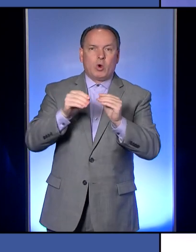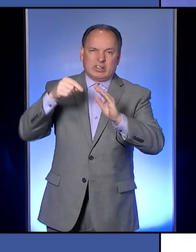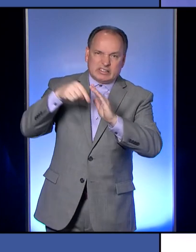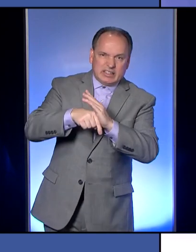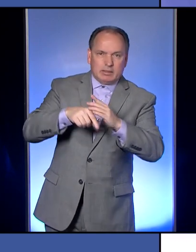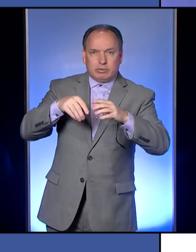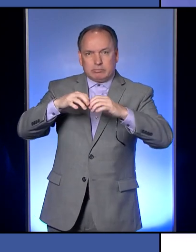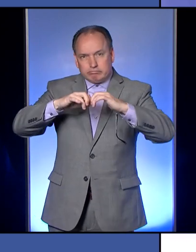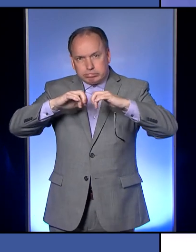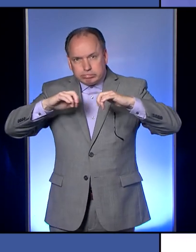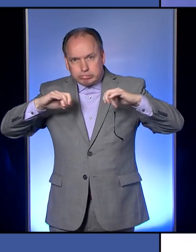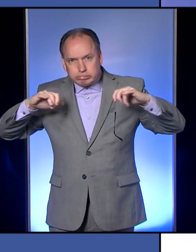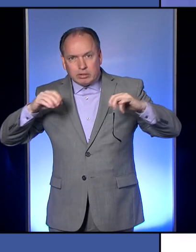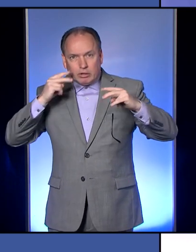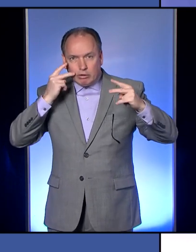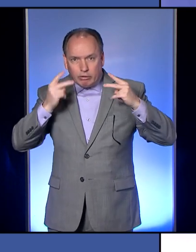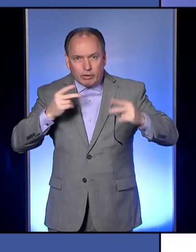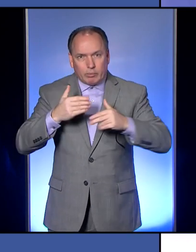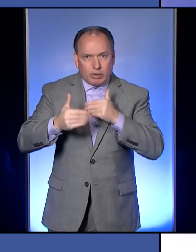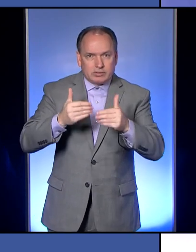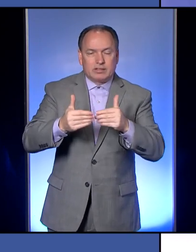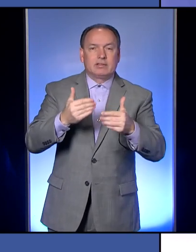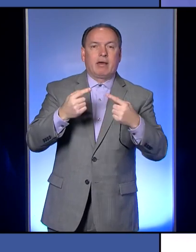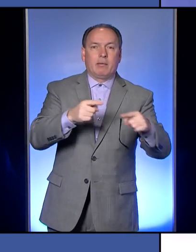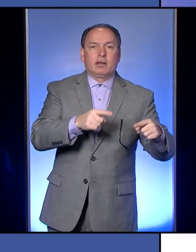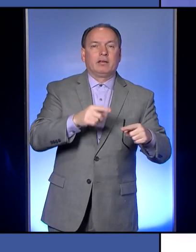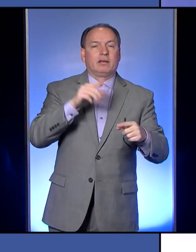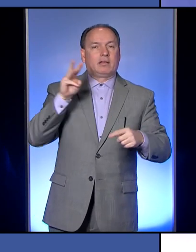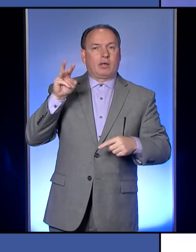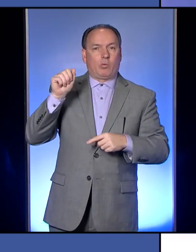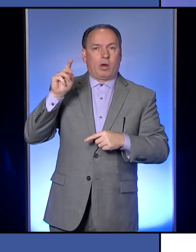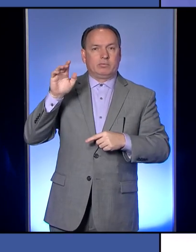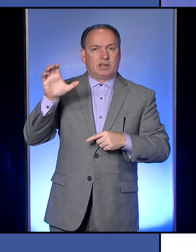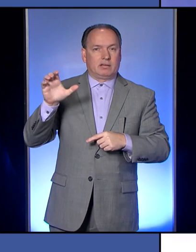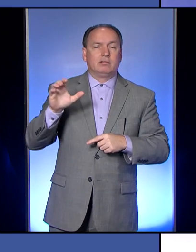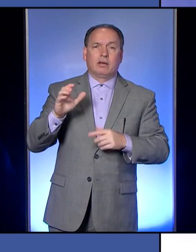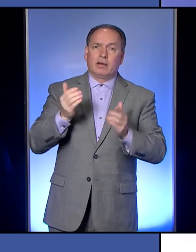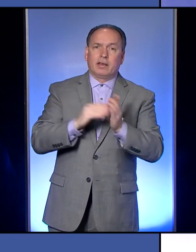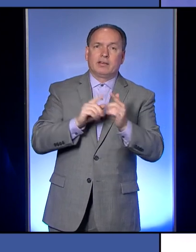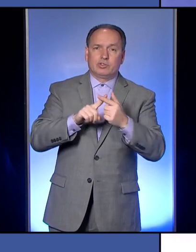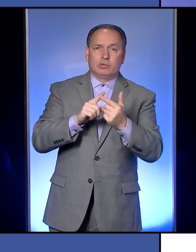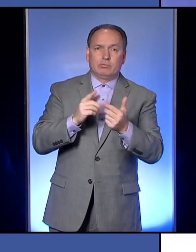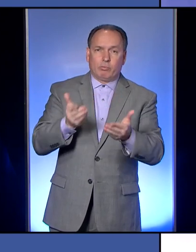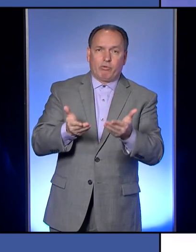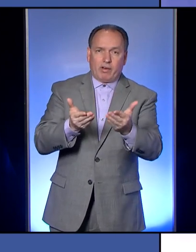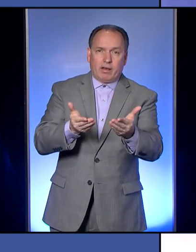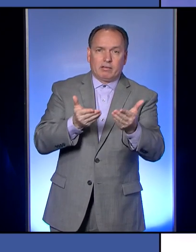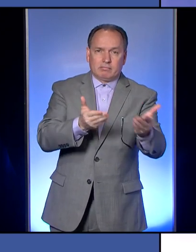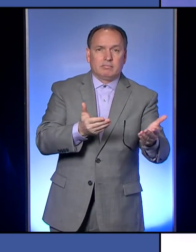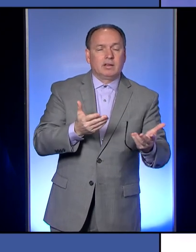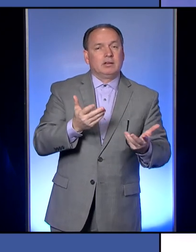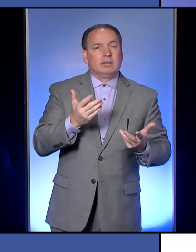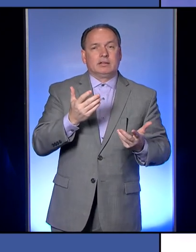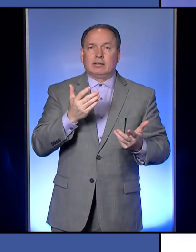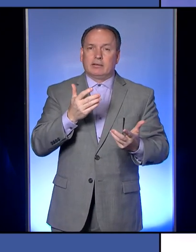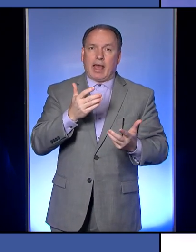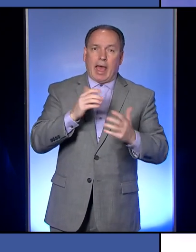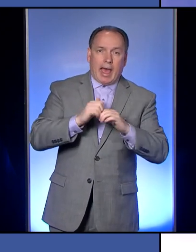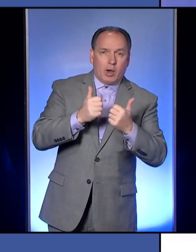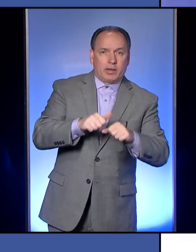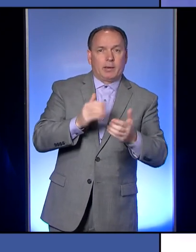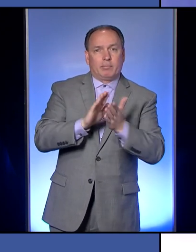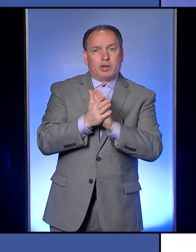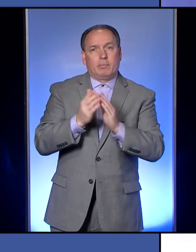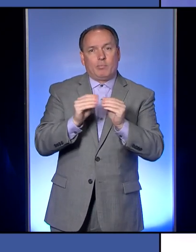look at the procedures that have been put in place, and again, to give recommendations of how they can even be more in compliant